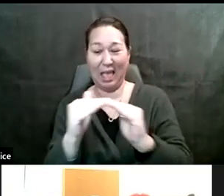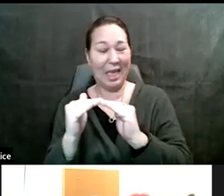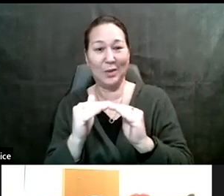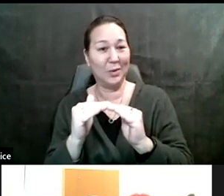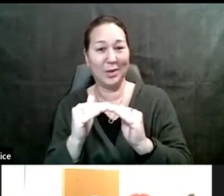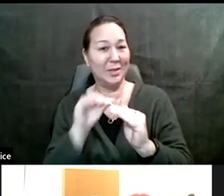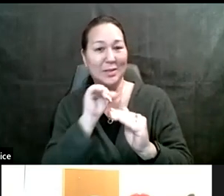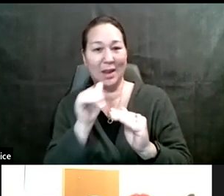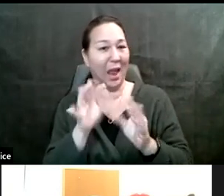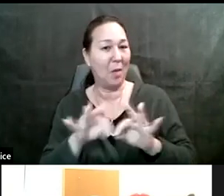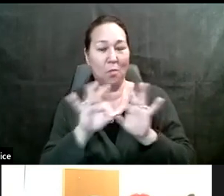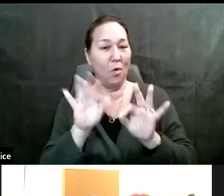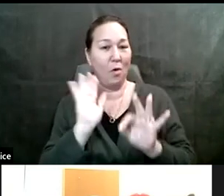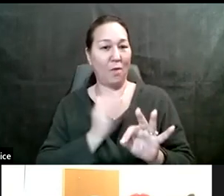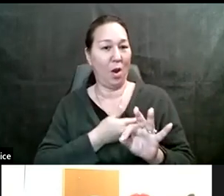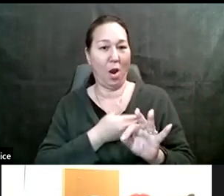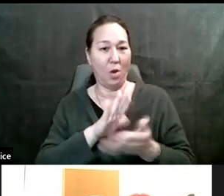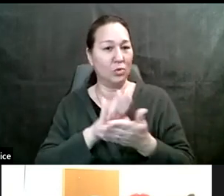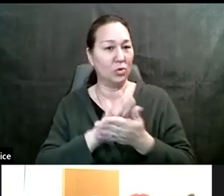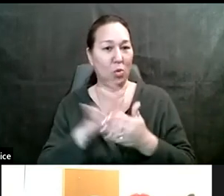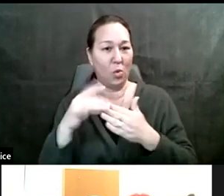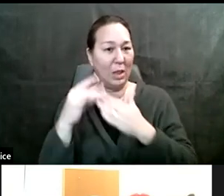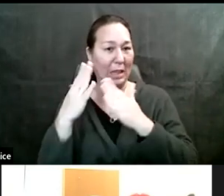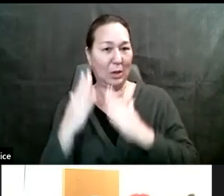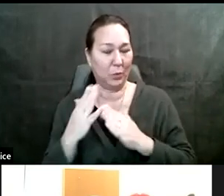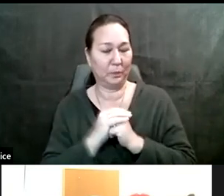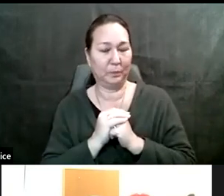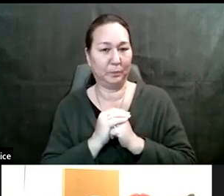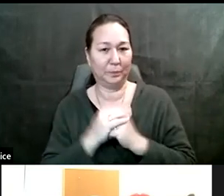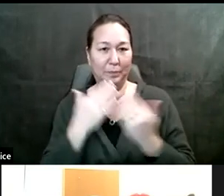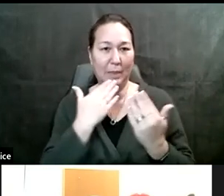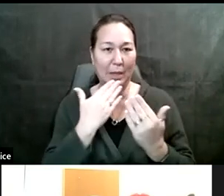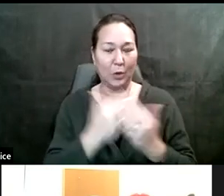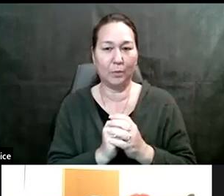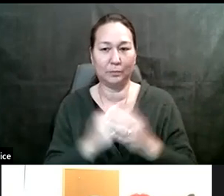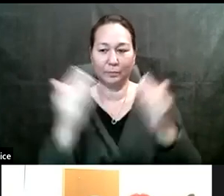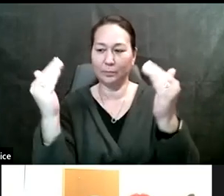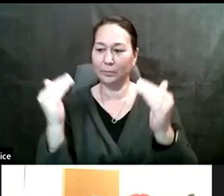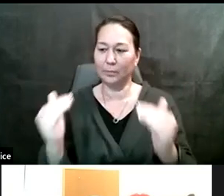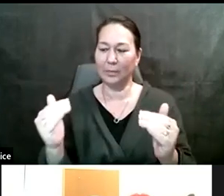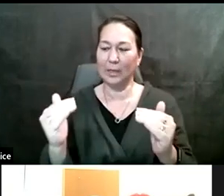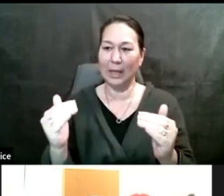thank you thank you Mr Heisman our next speaker is Ruby Reyes